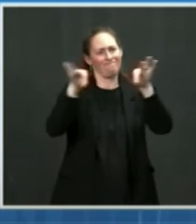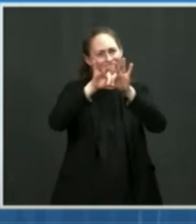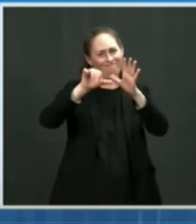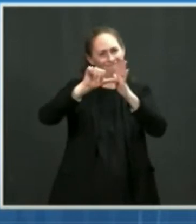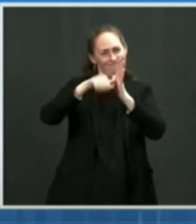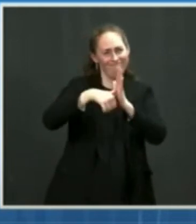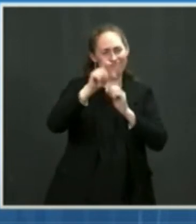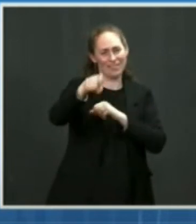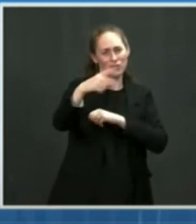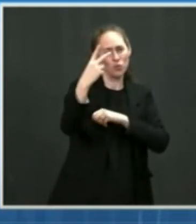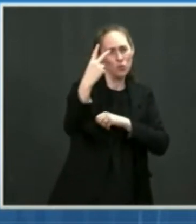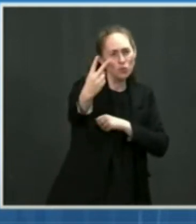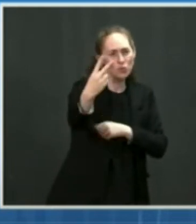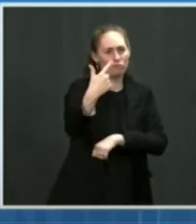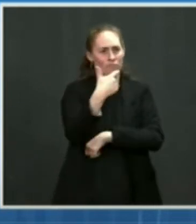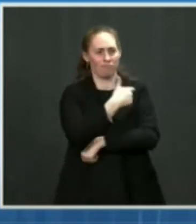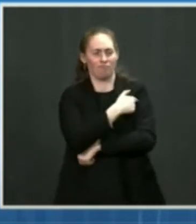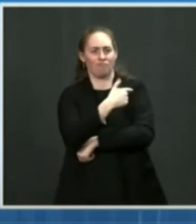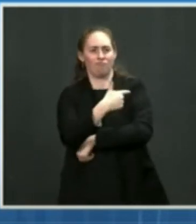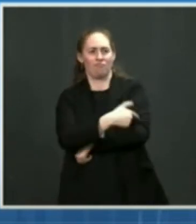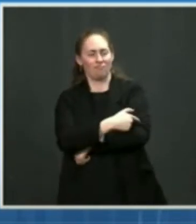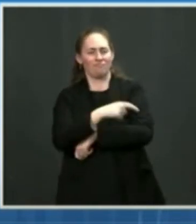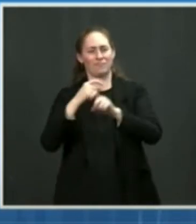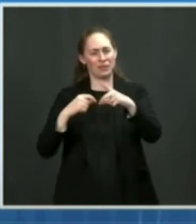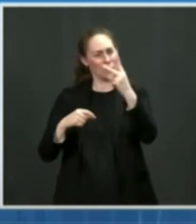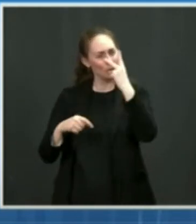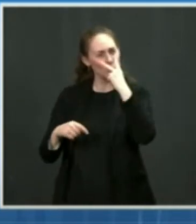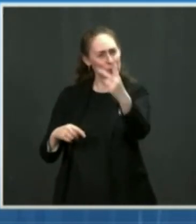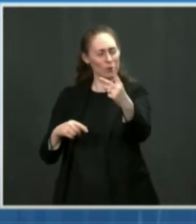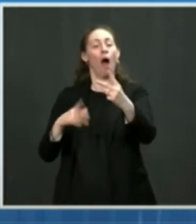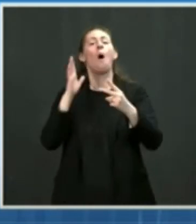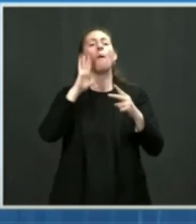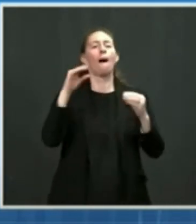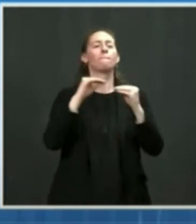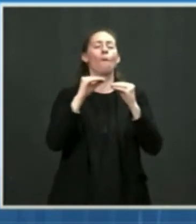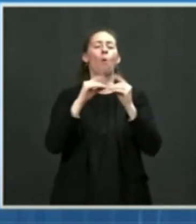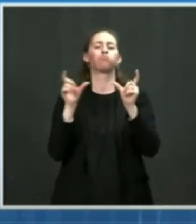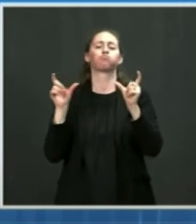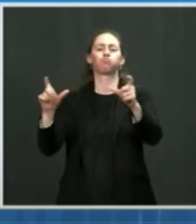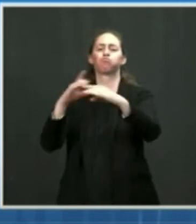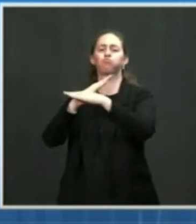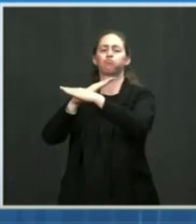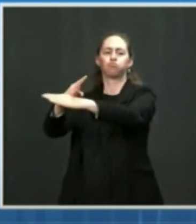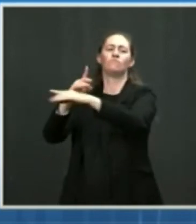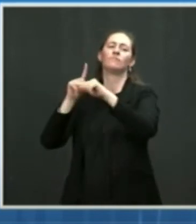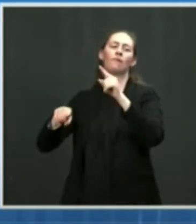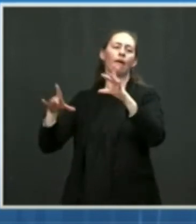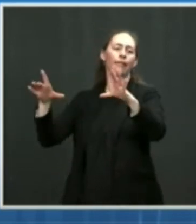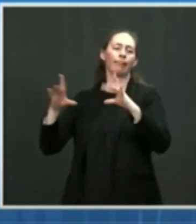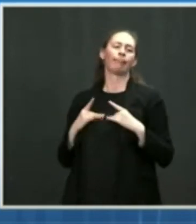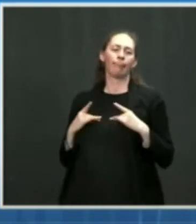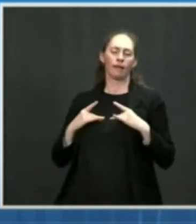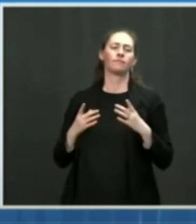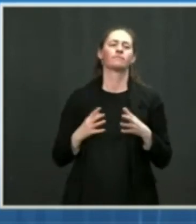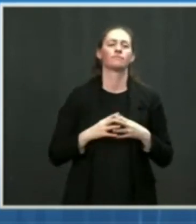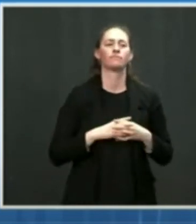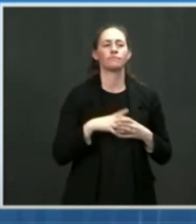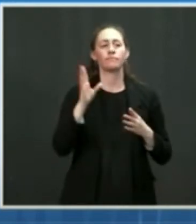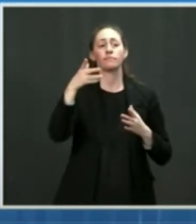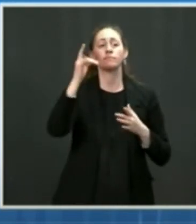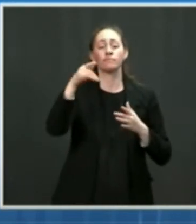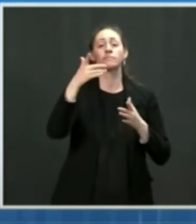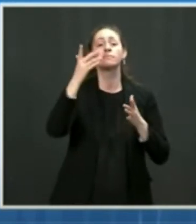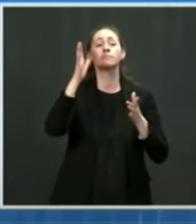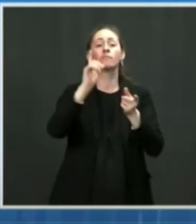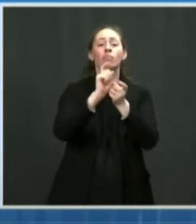absolutely, if you want to get protected and get greater protection, because you saw things shifted when you were 1 or 2 weeks beyond